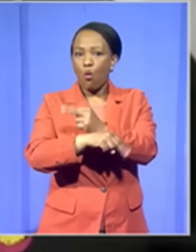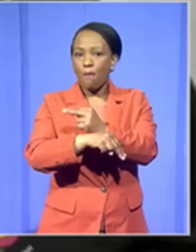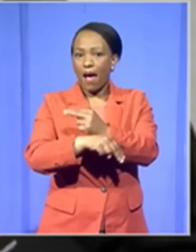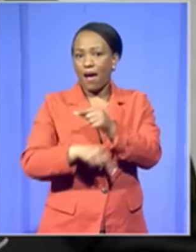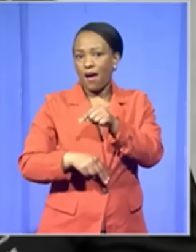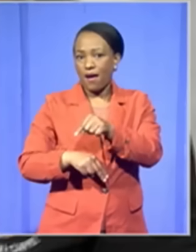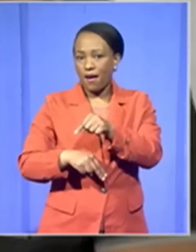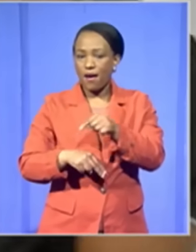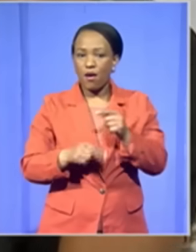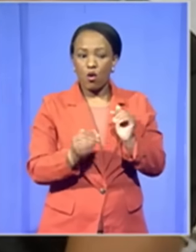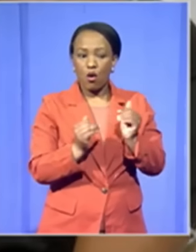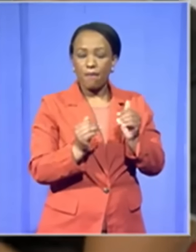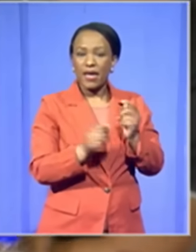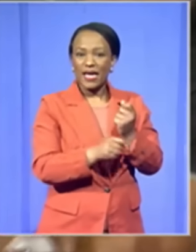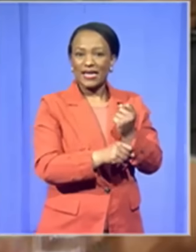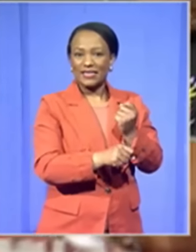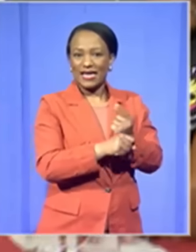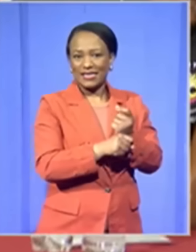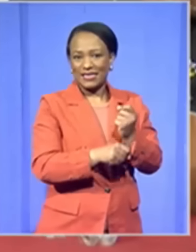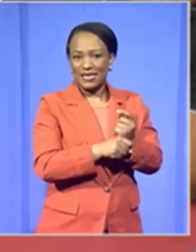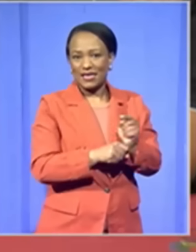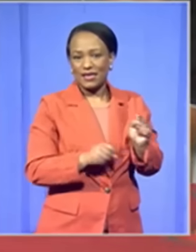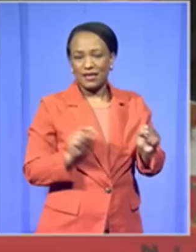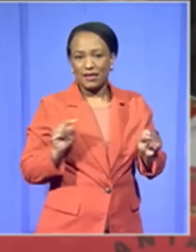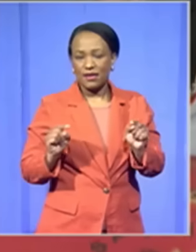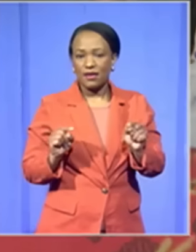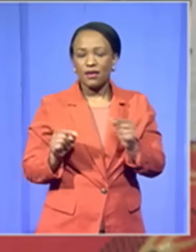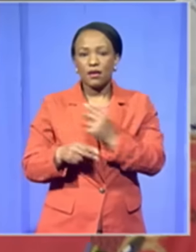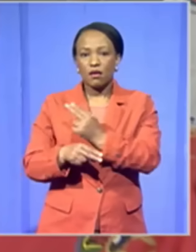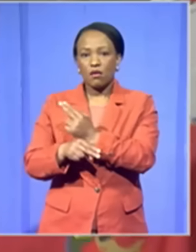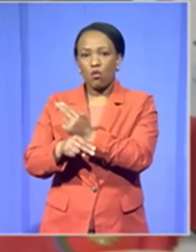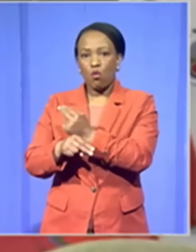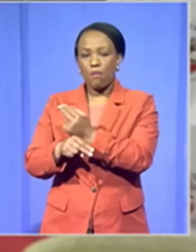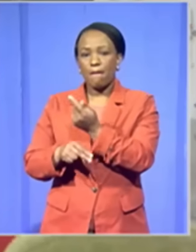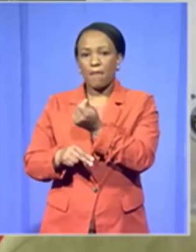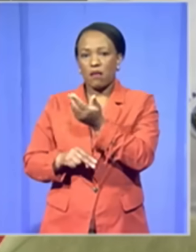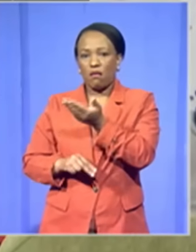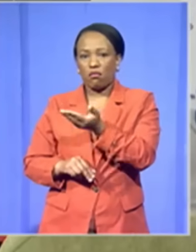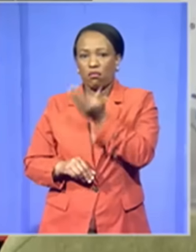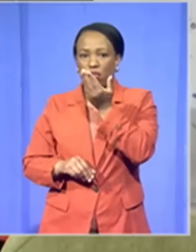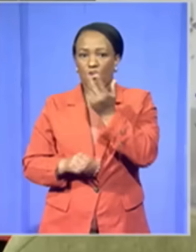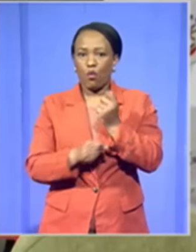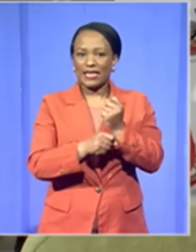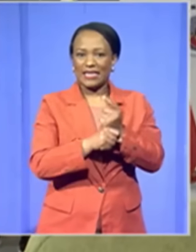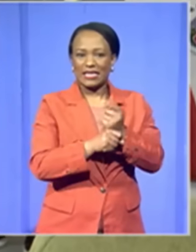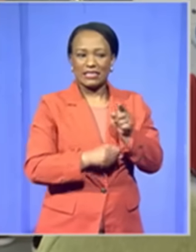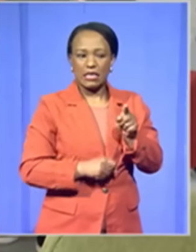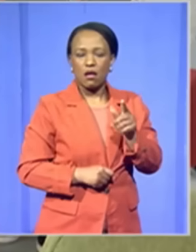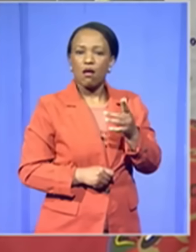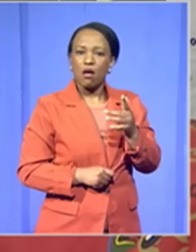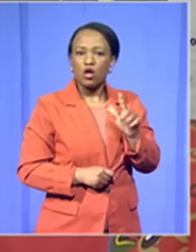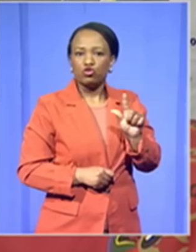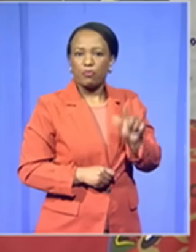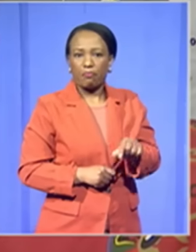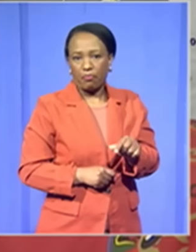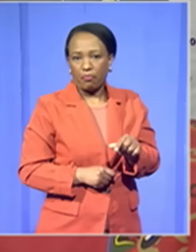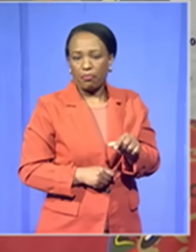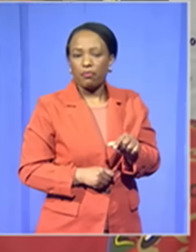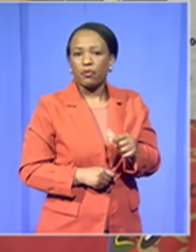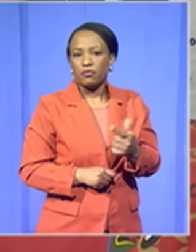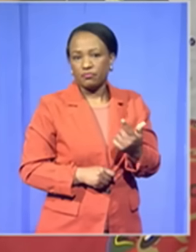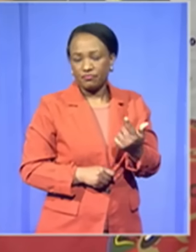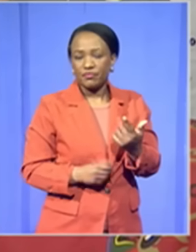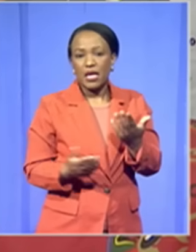ba le bapetša le la taxi o kgona tla go hwetša le gore ka nako nngwe e-hailing e ile godingwa nako e bapetša le taxi re na le bonnete ba gore gantši e ba taba